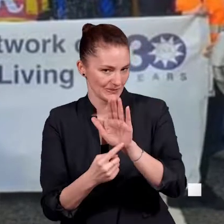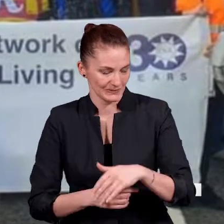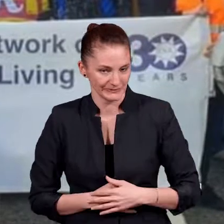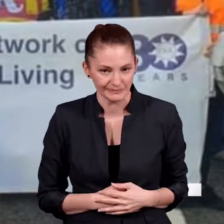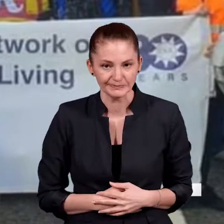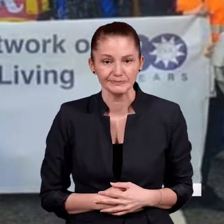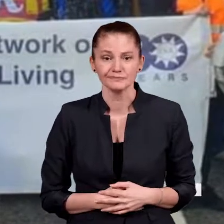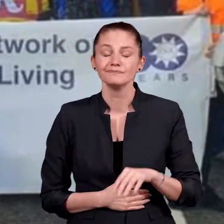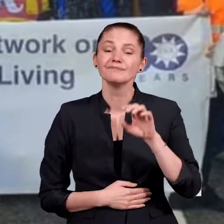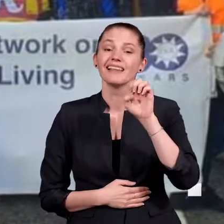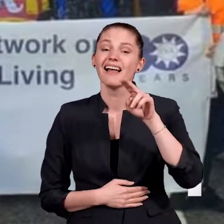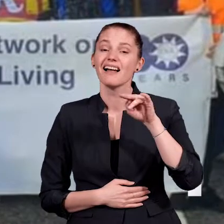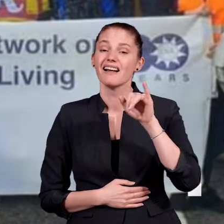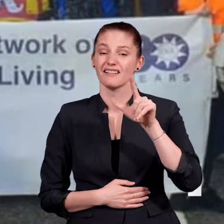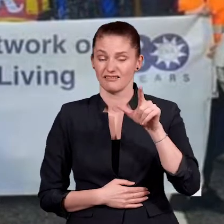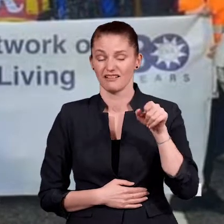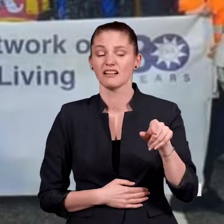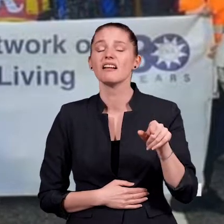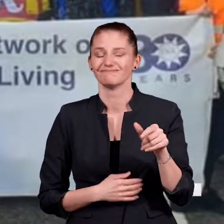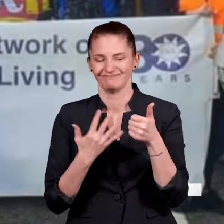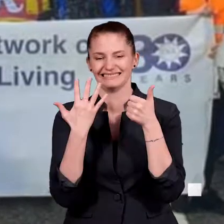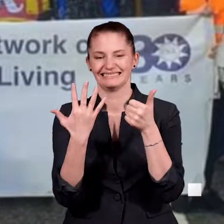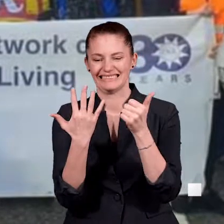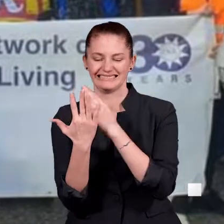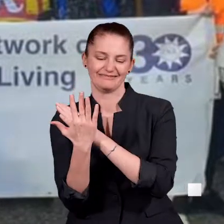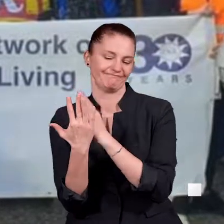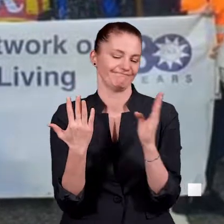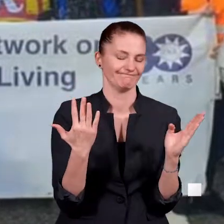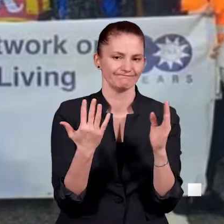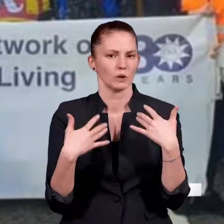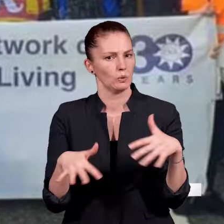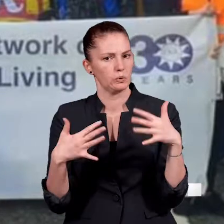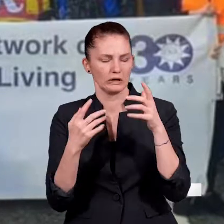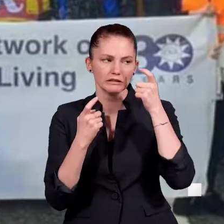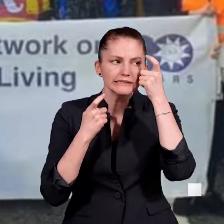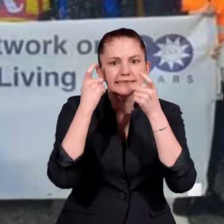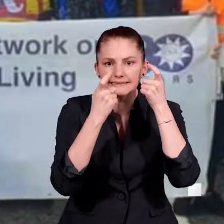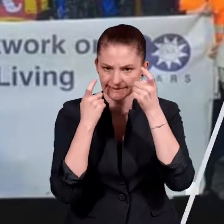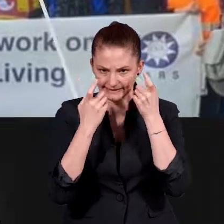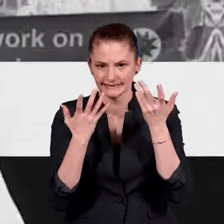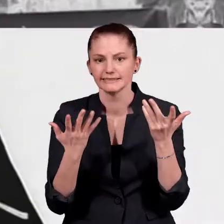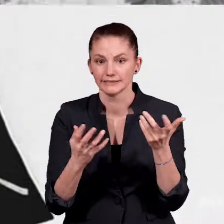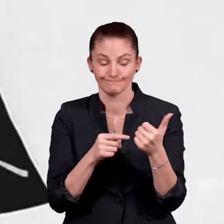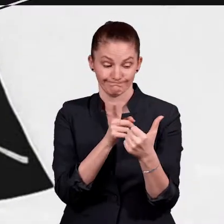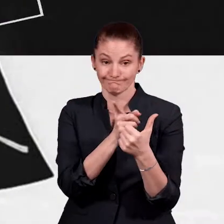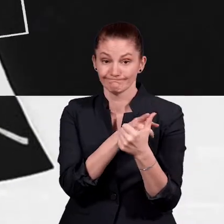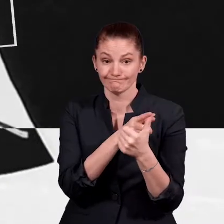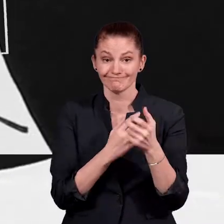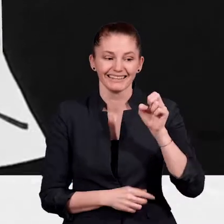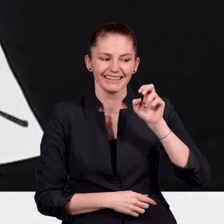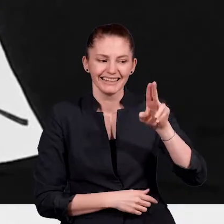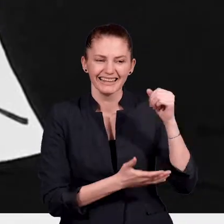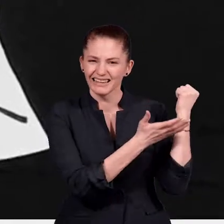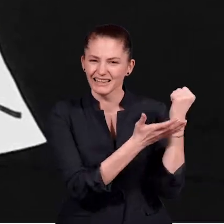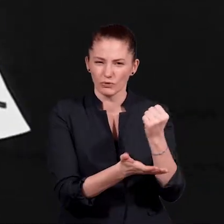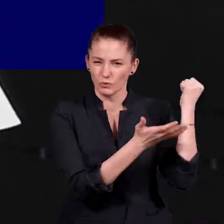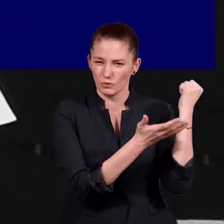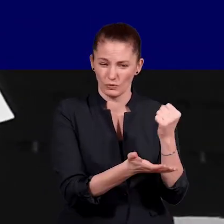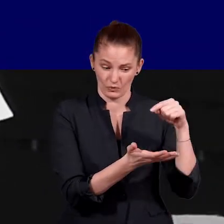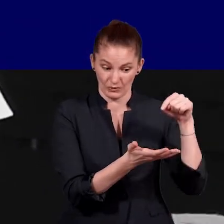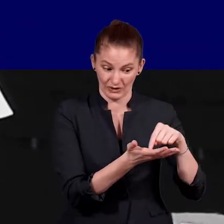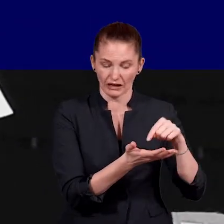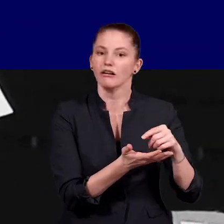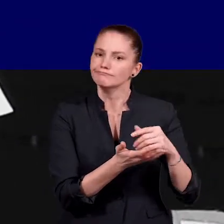This video explains what you can find in ENIL's shadow report. ENIL has 6